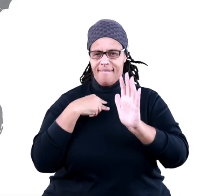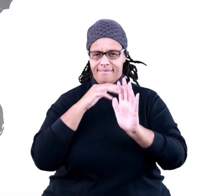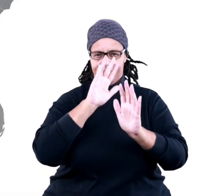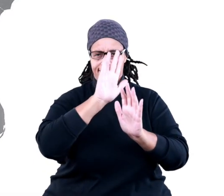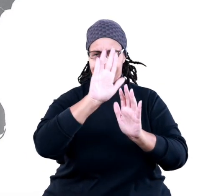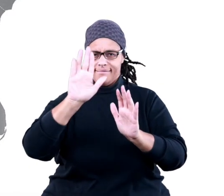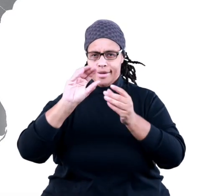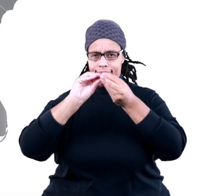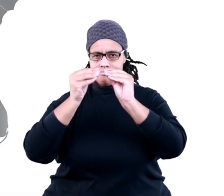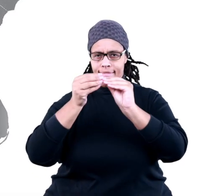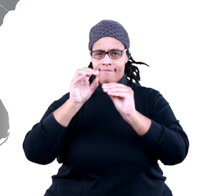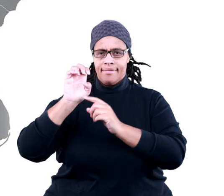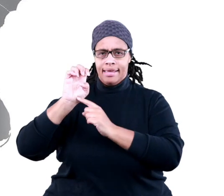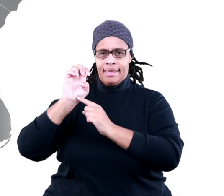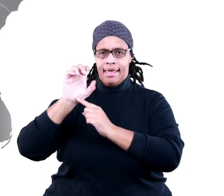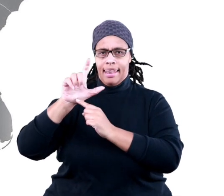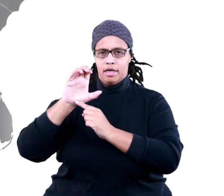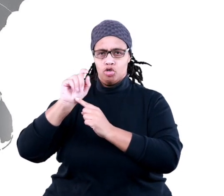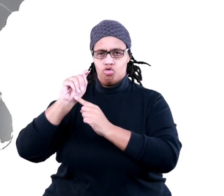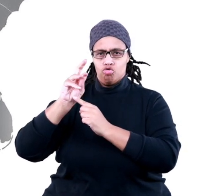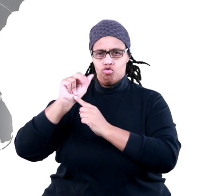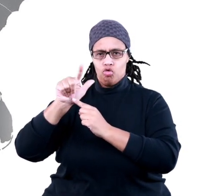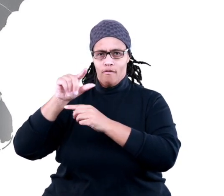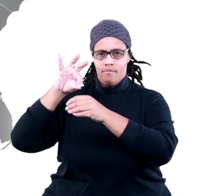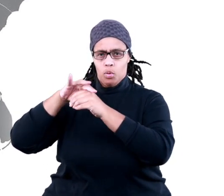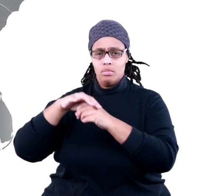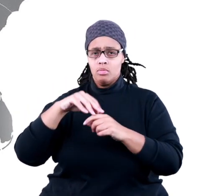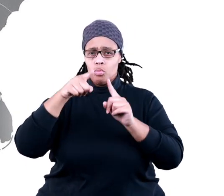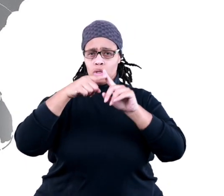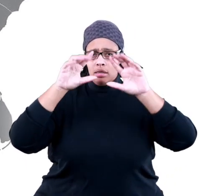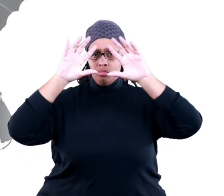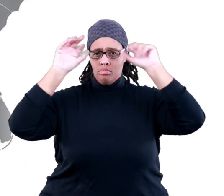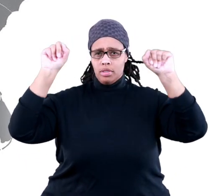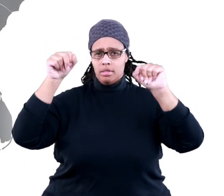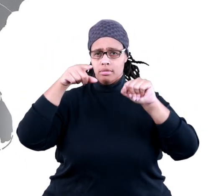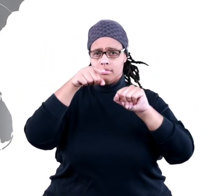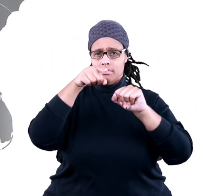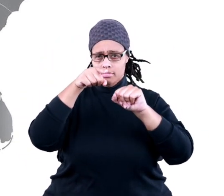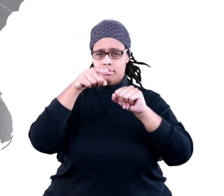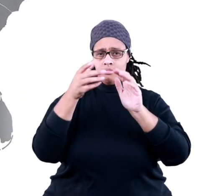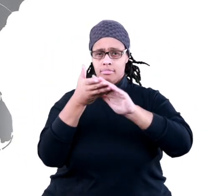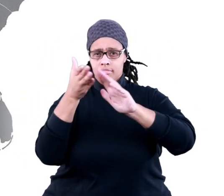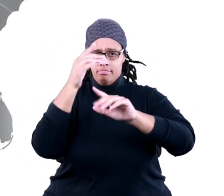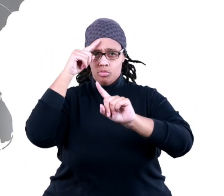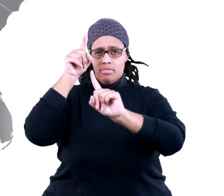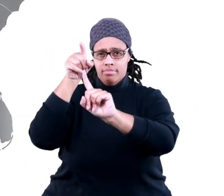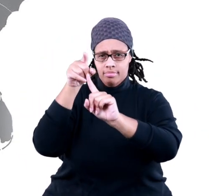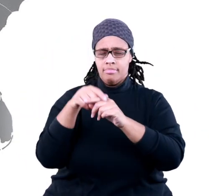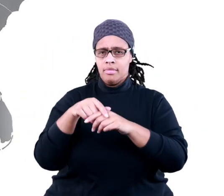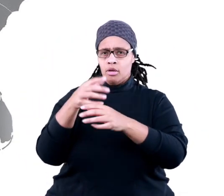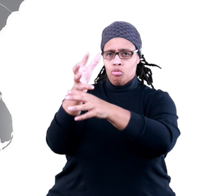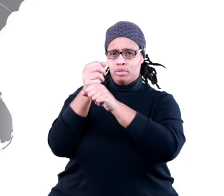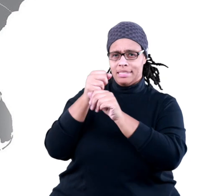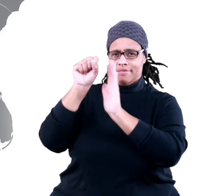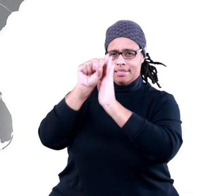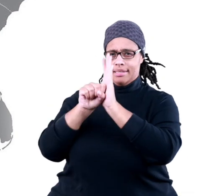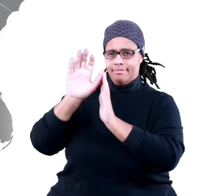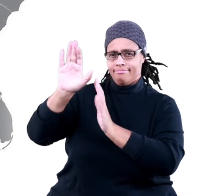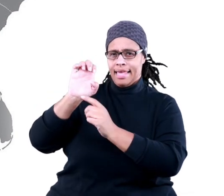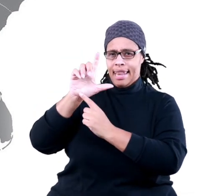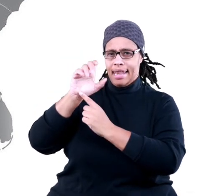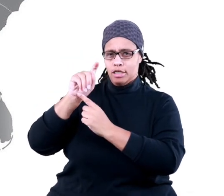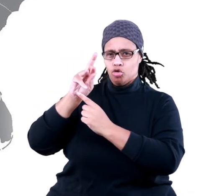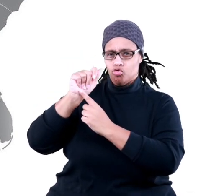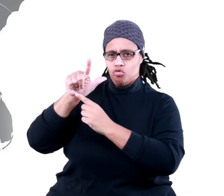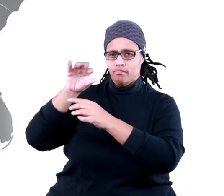has a certain number of electoral votes. When a person running for president wins that state, they receive the state's electoral